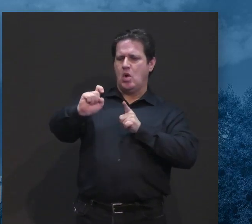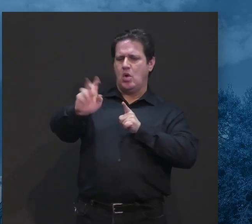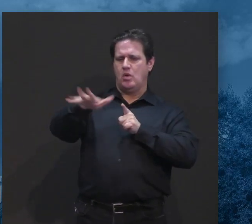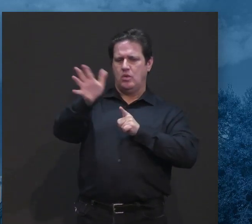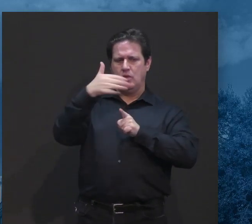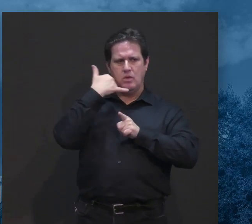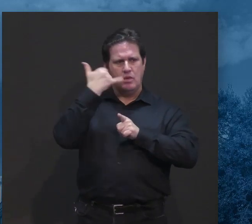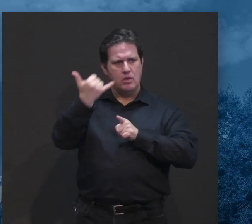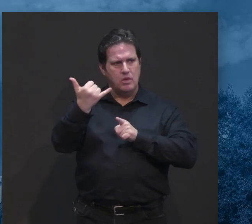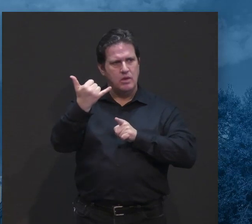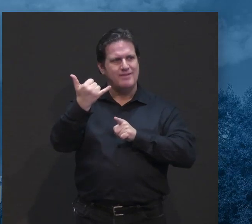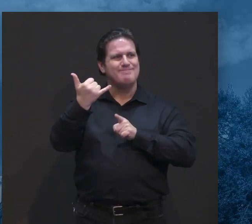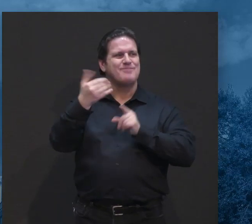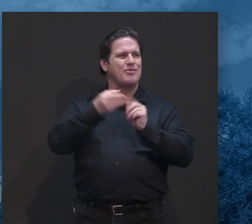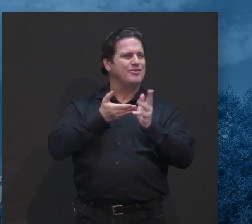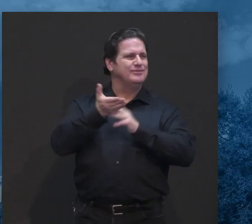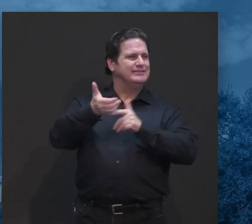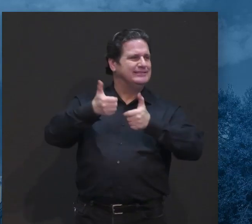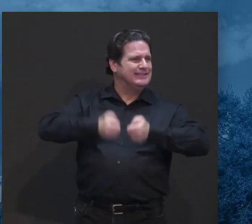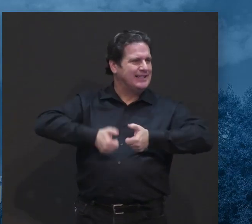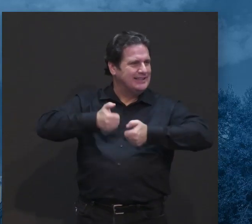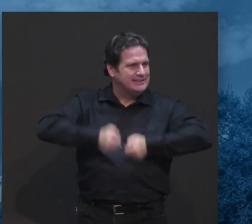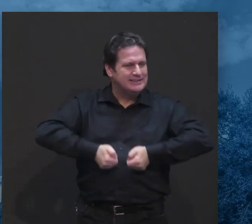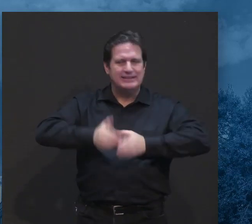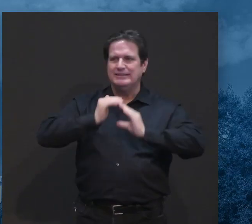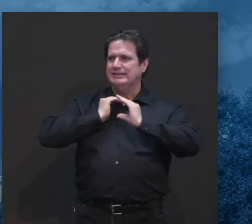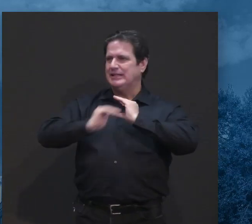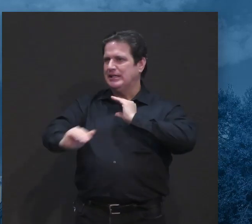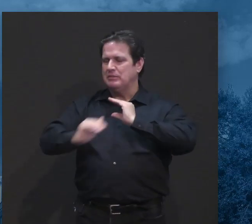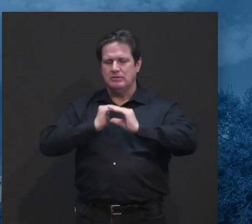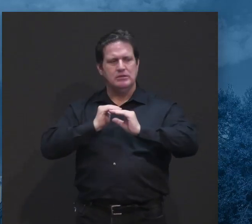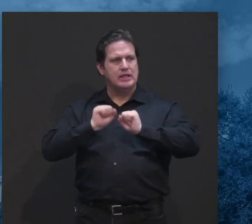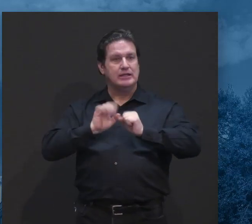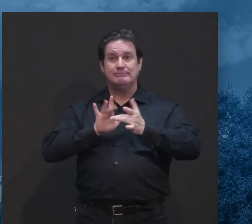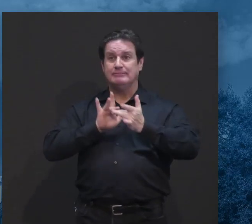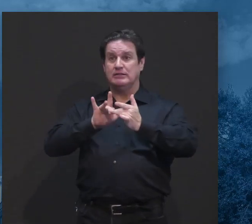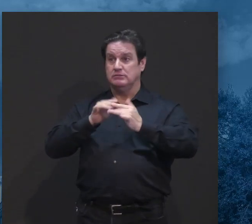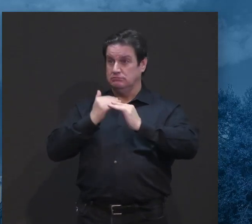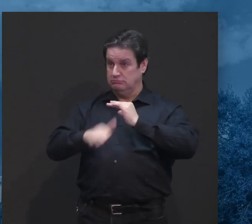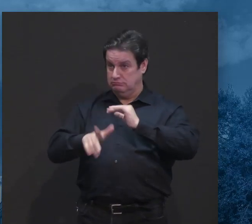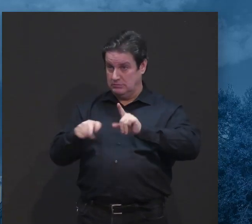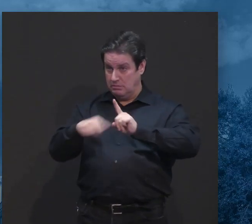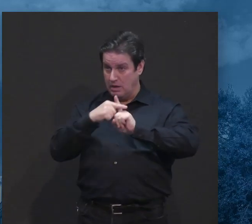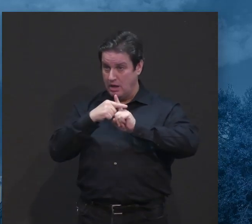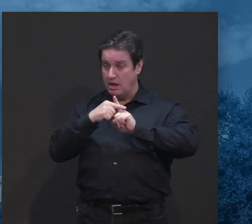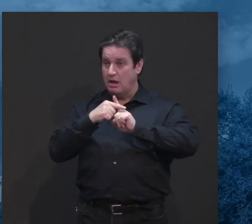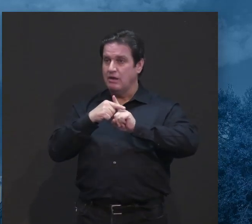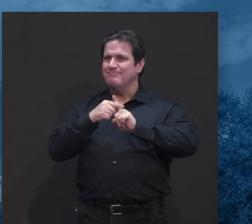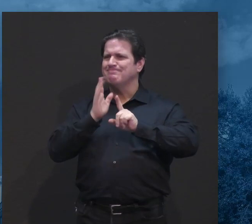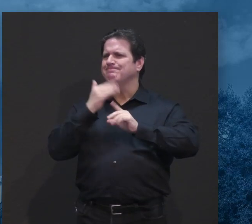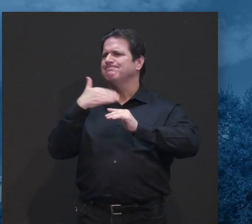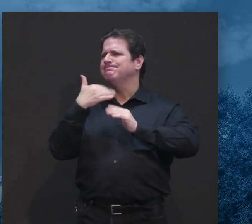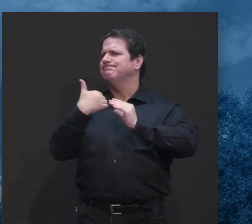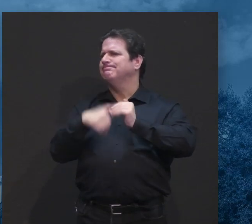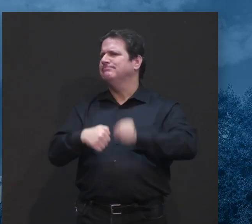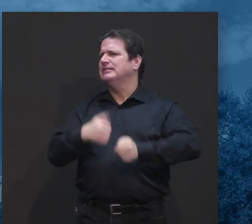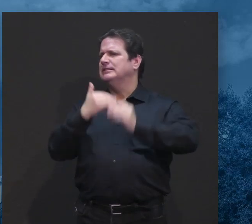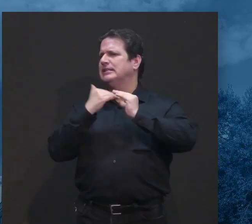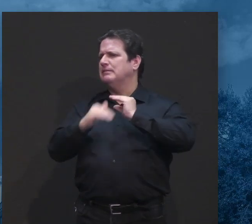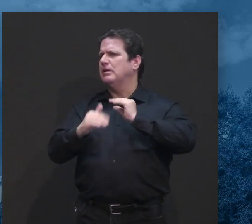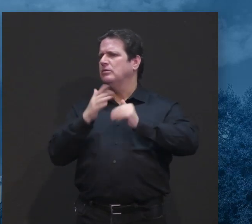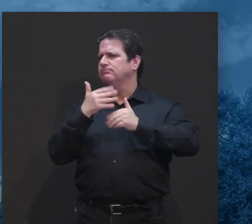more outreach and contact through texting and emails once we've been able to connect with somebody. So through all of